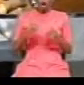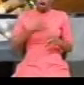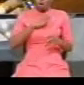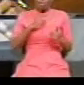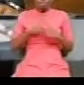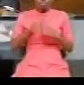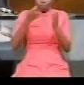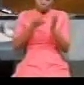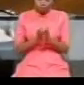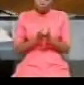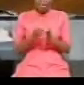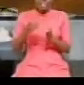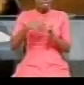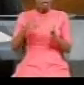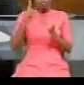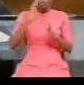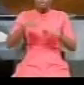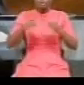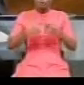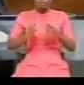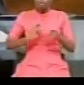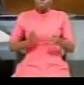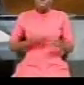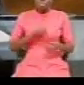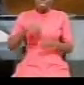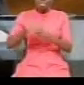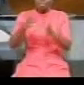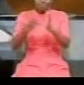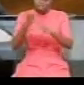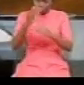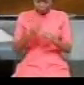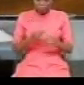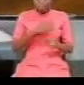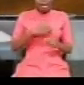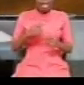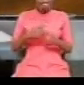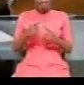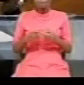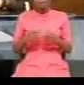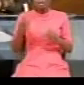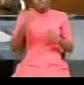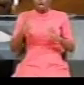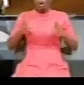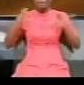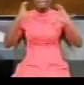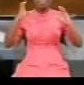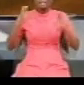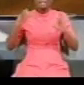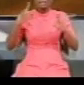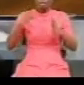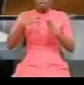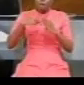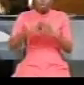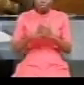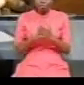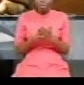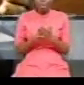be corrected, you will give to us, Lord, in Jesus' name. And then the commitment and renewal